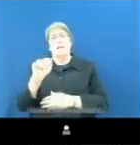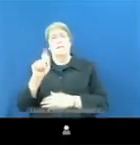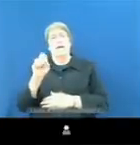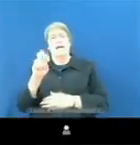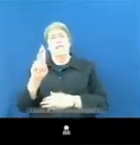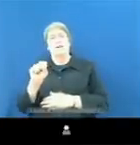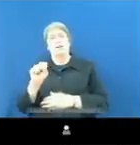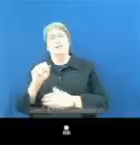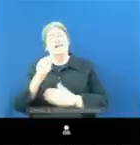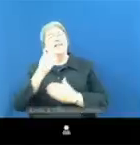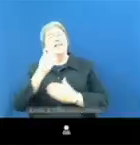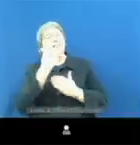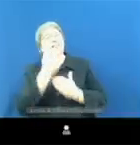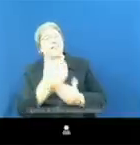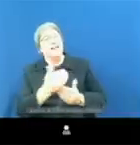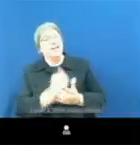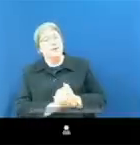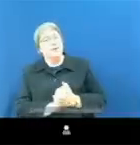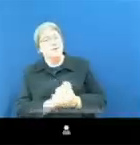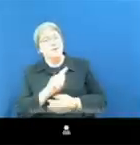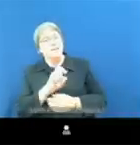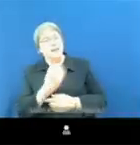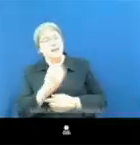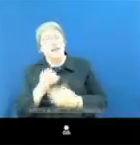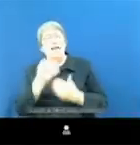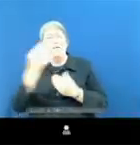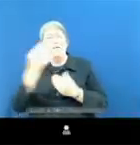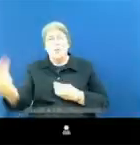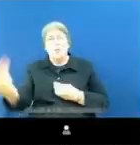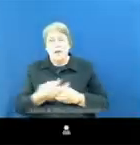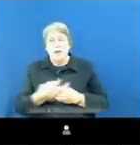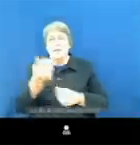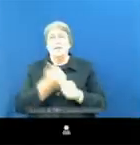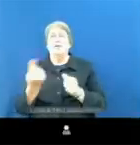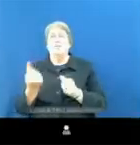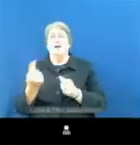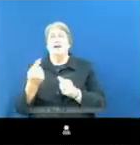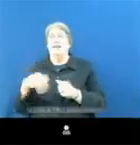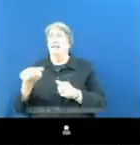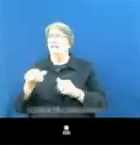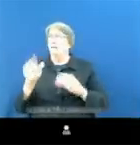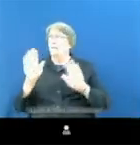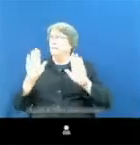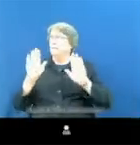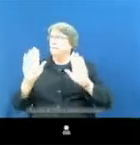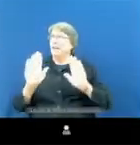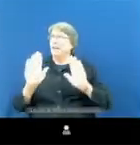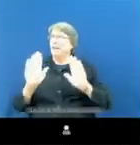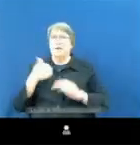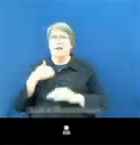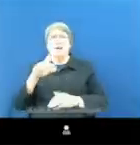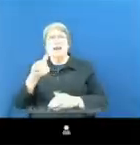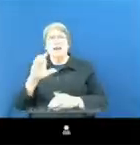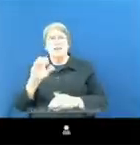Thank you, Carrie, and welcome everyone. It's amazing, there are actually 109 of